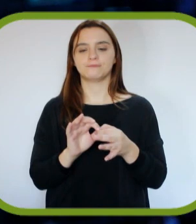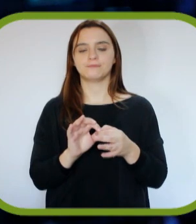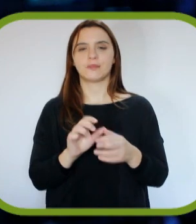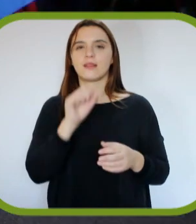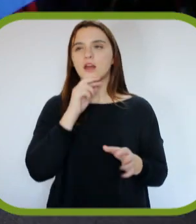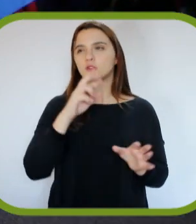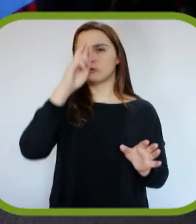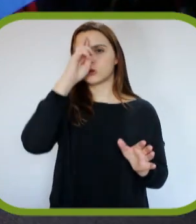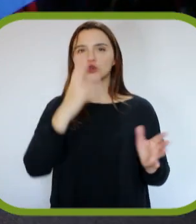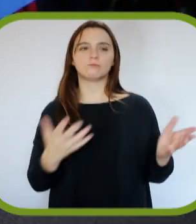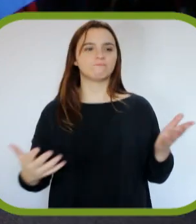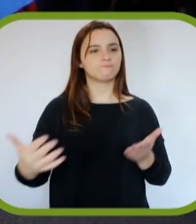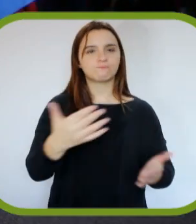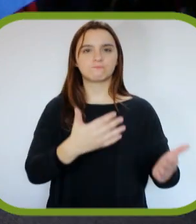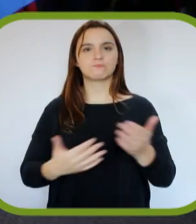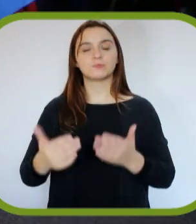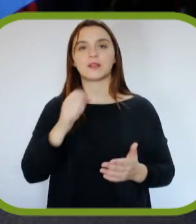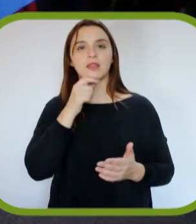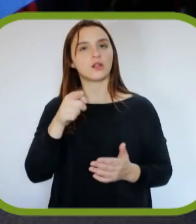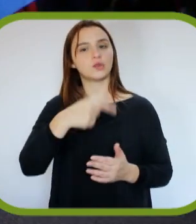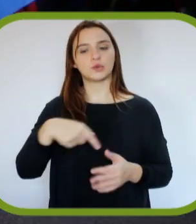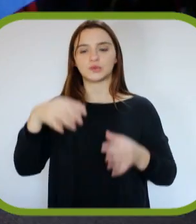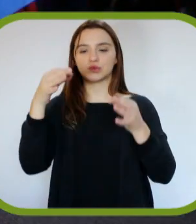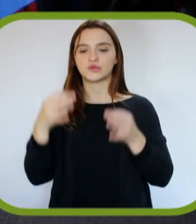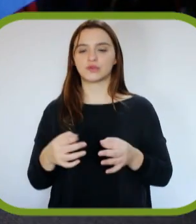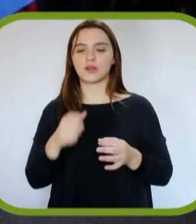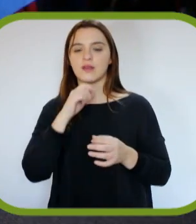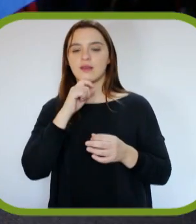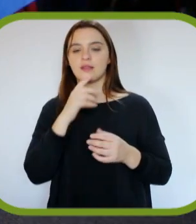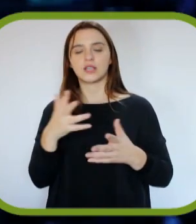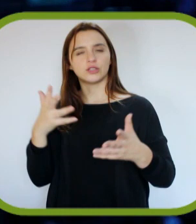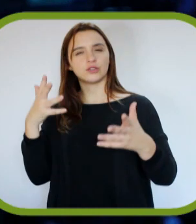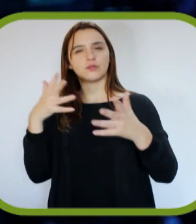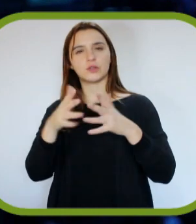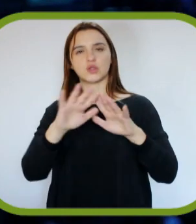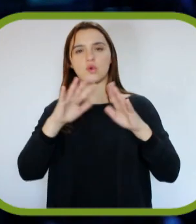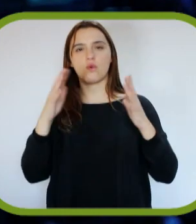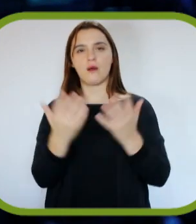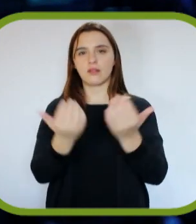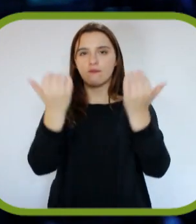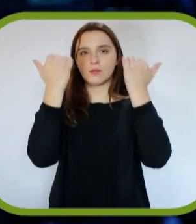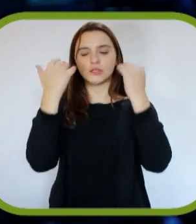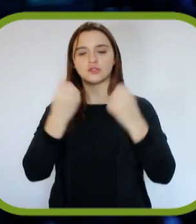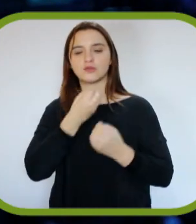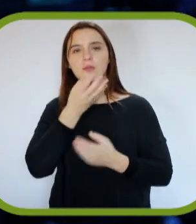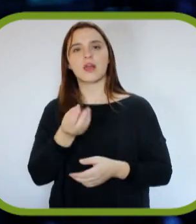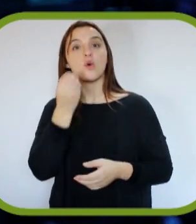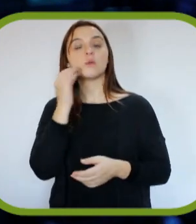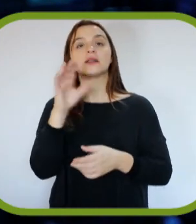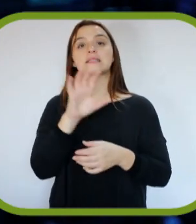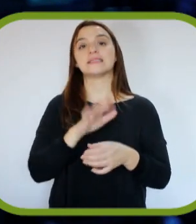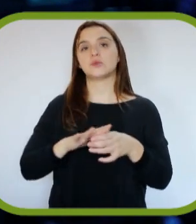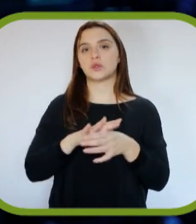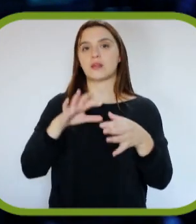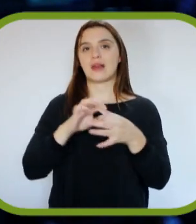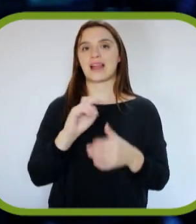again, adding up the efforts here and making sure that we have globally available, transparent information on where we are with